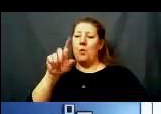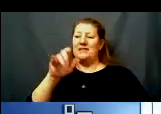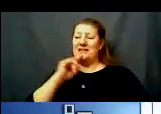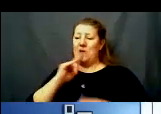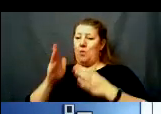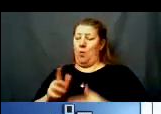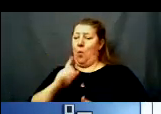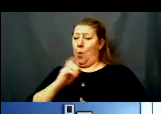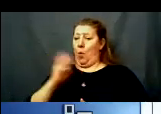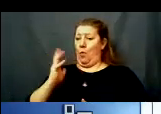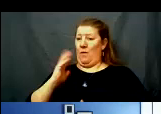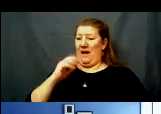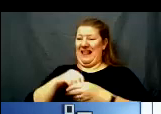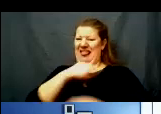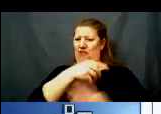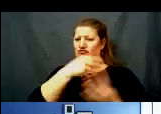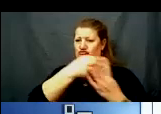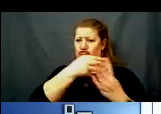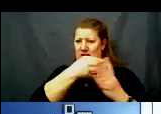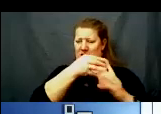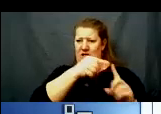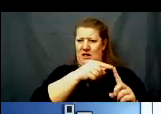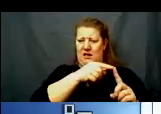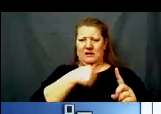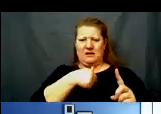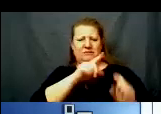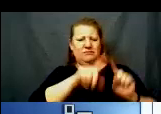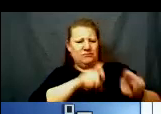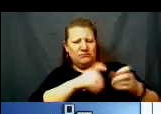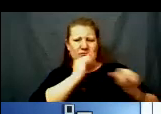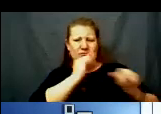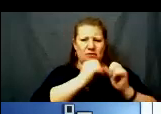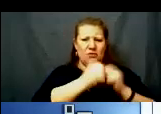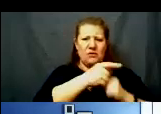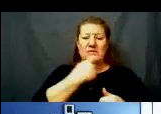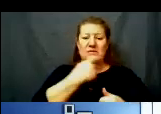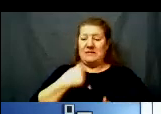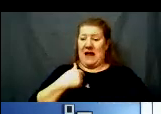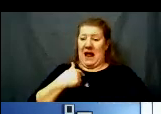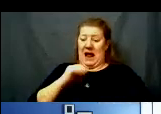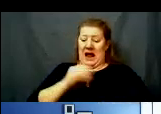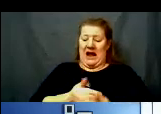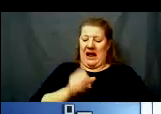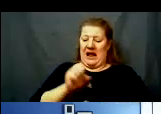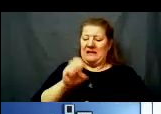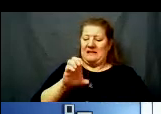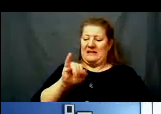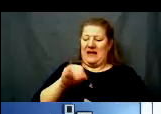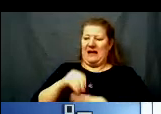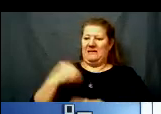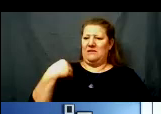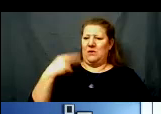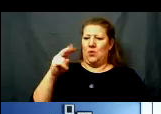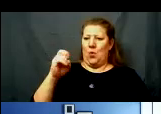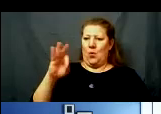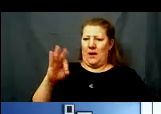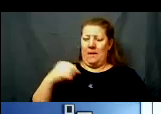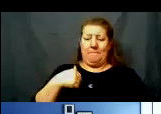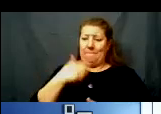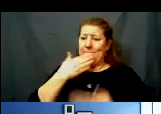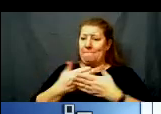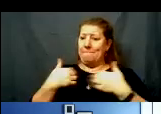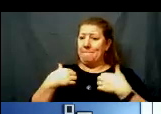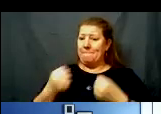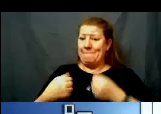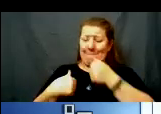at this prison, whom I interviewed. And he told me, quote, "I arrived at SCI Fayette back in 2009. I was in great health. I used